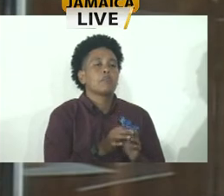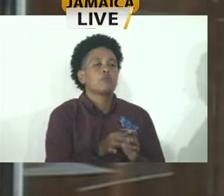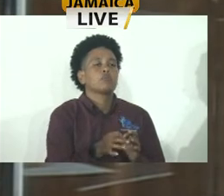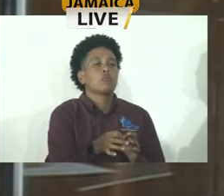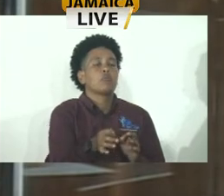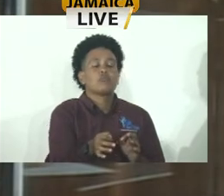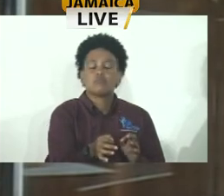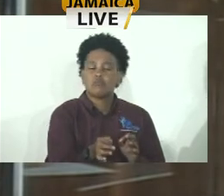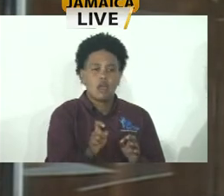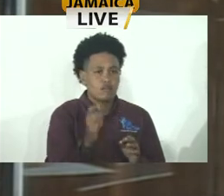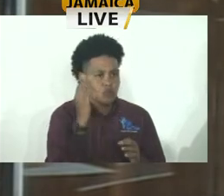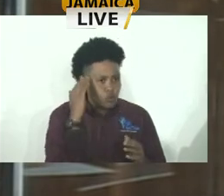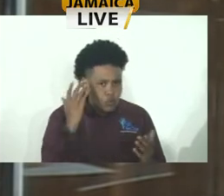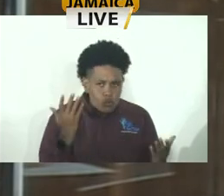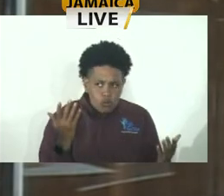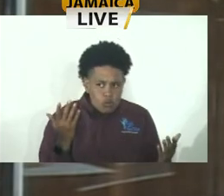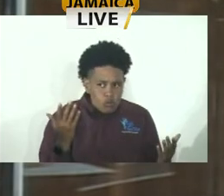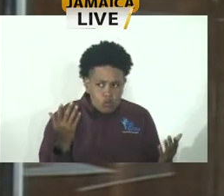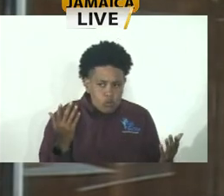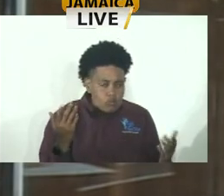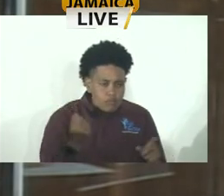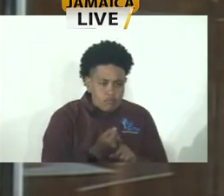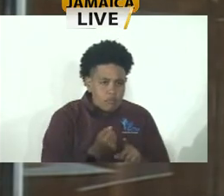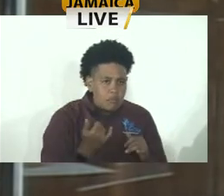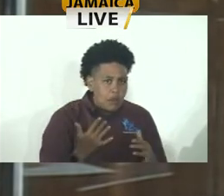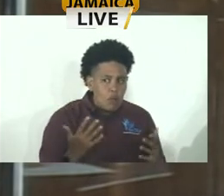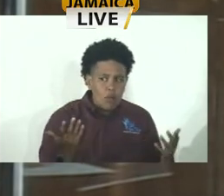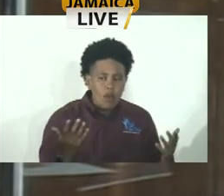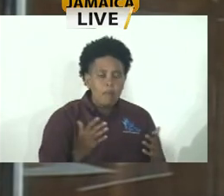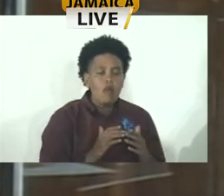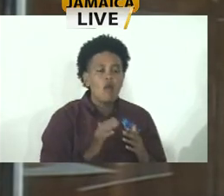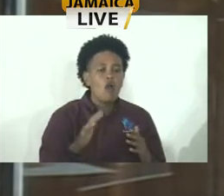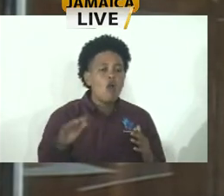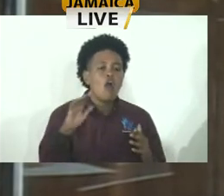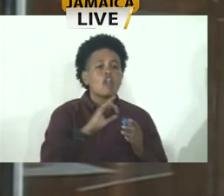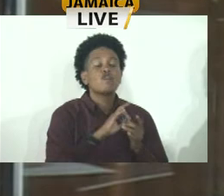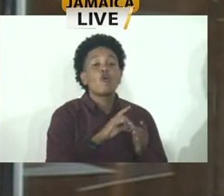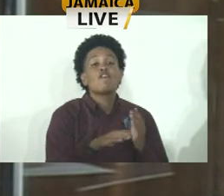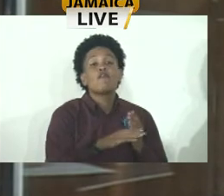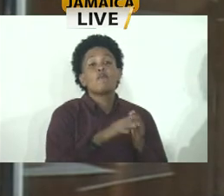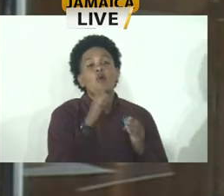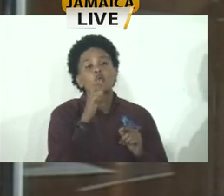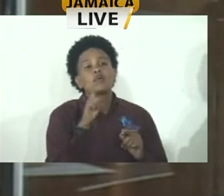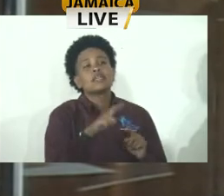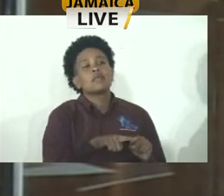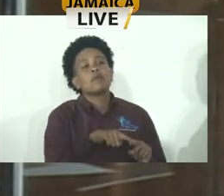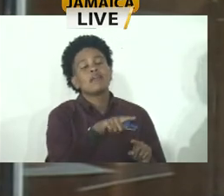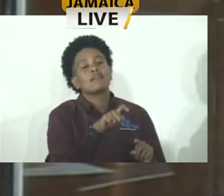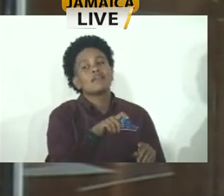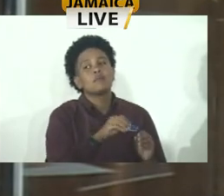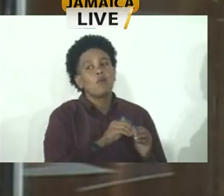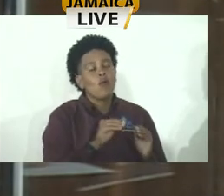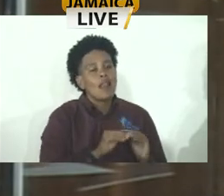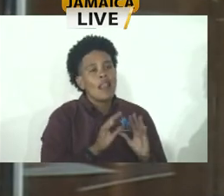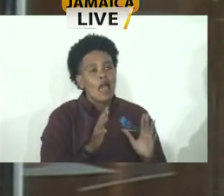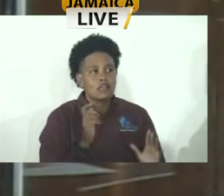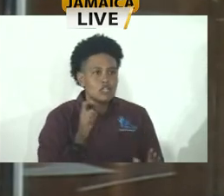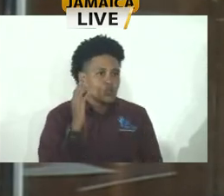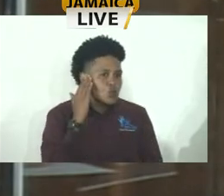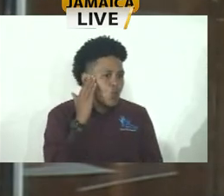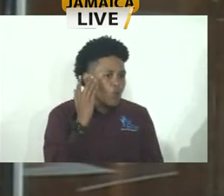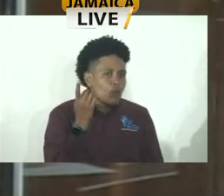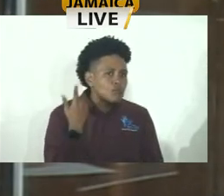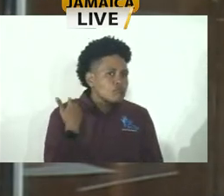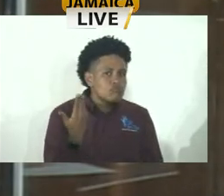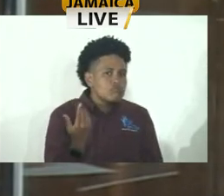need to kind of know i think the players and everybody around football who depend on it need clarity um as to where we're